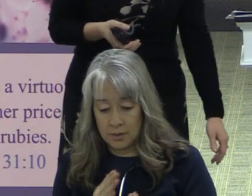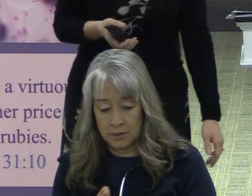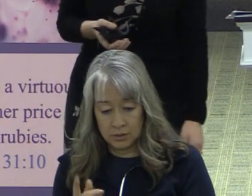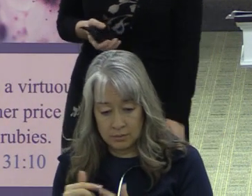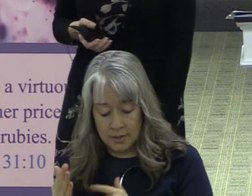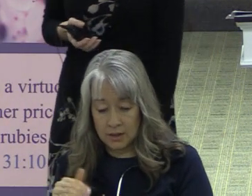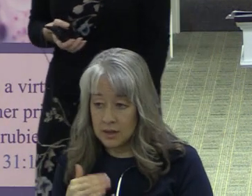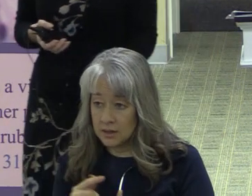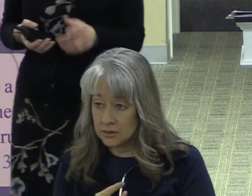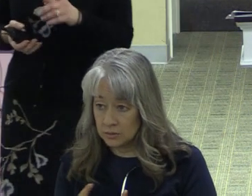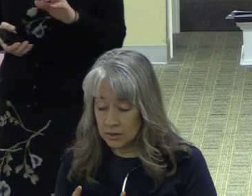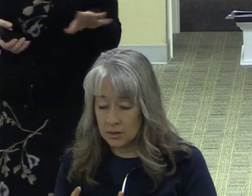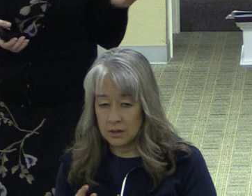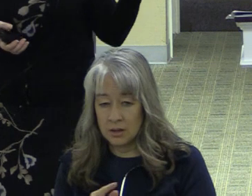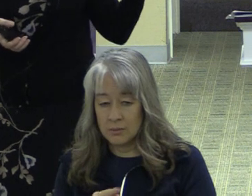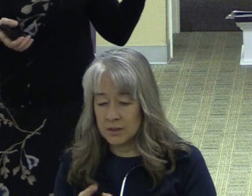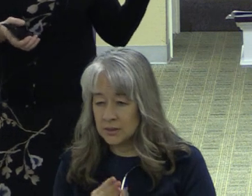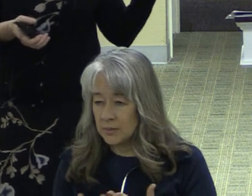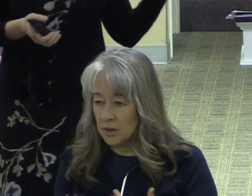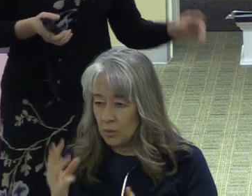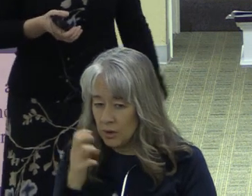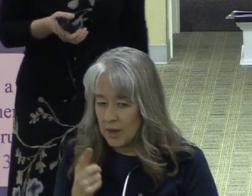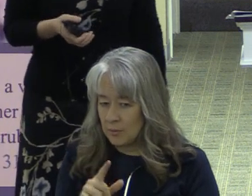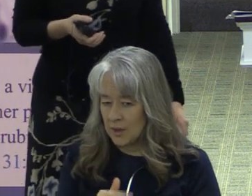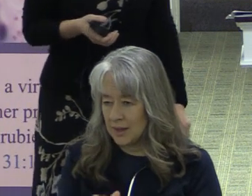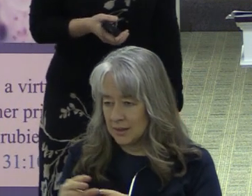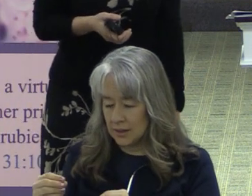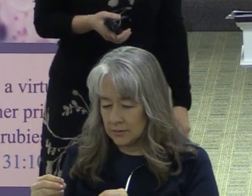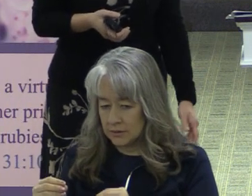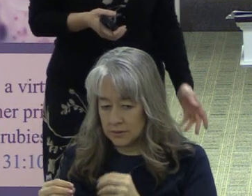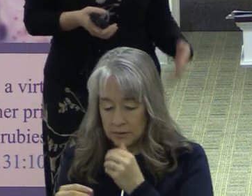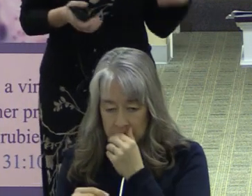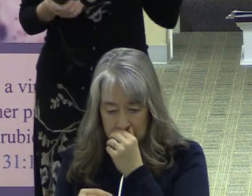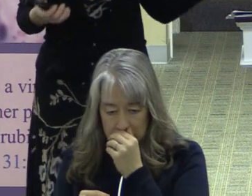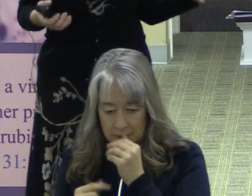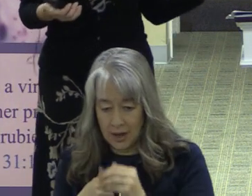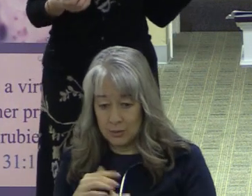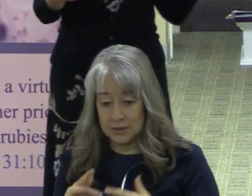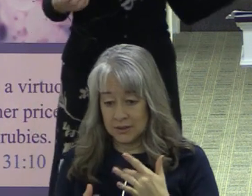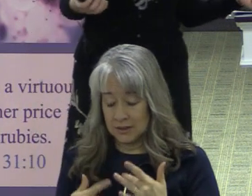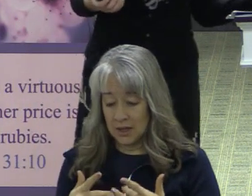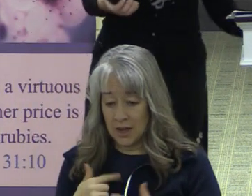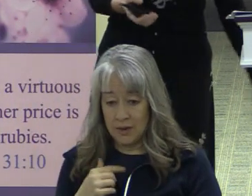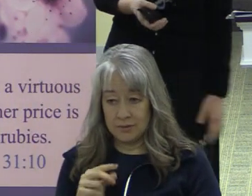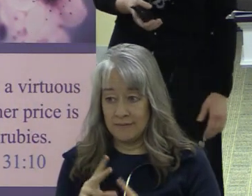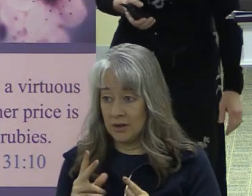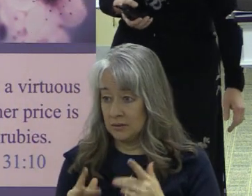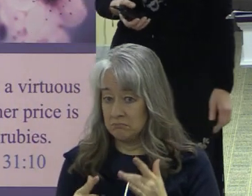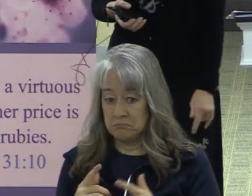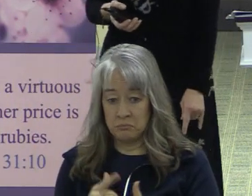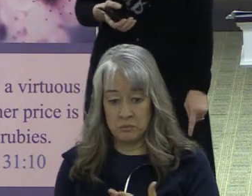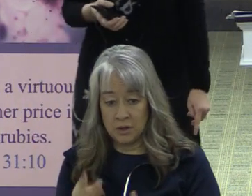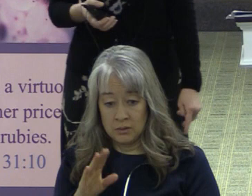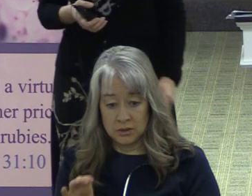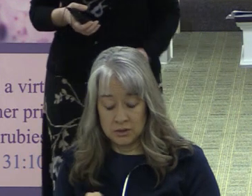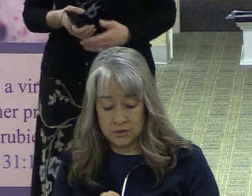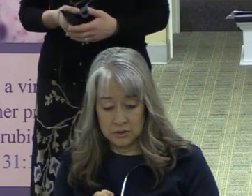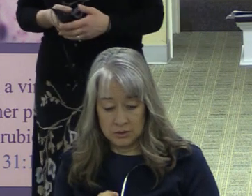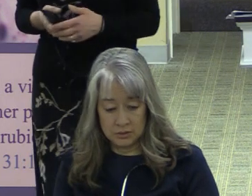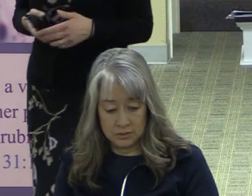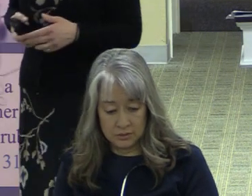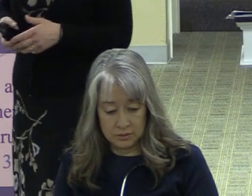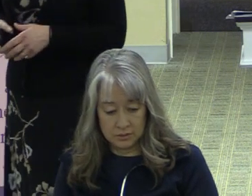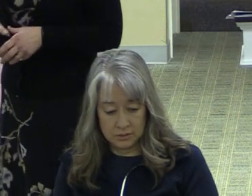on coming back the next week, but something weird happened when I left, and I was excited. I was super thrilled about what God was going to do.